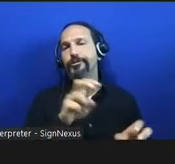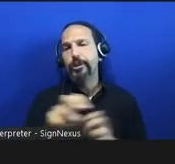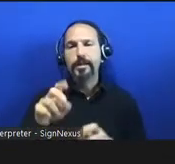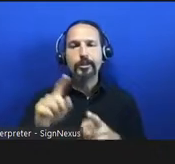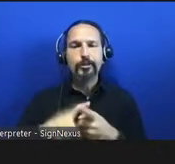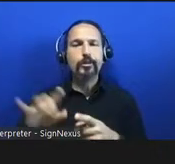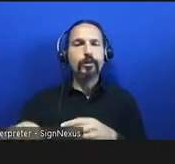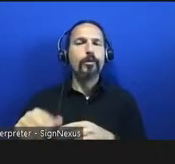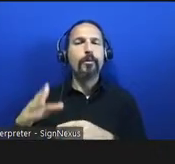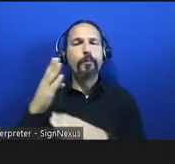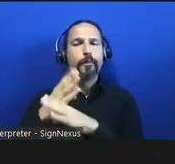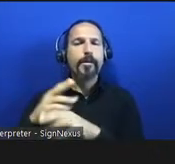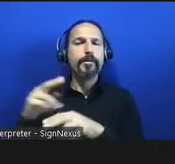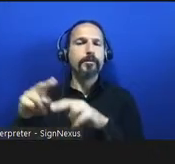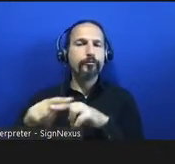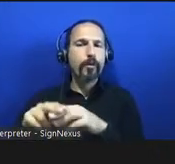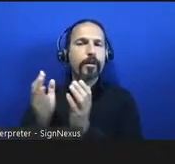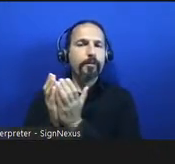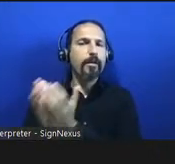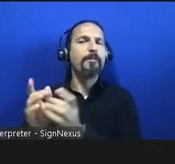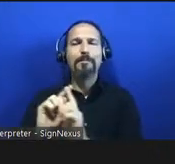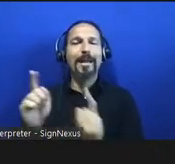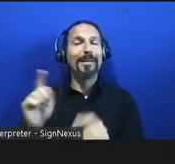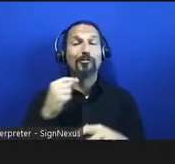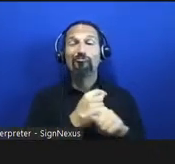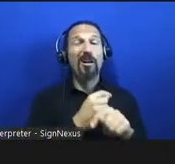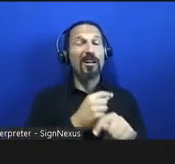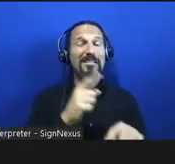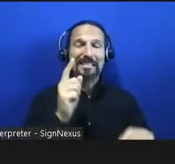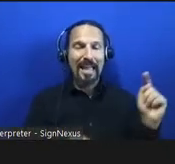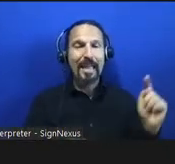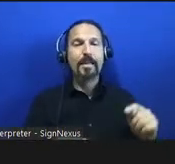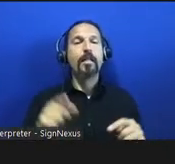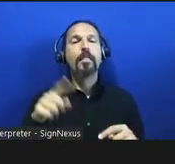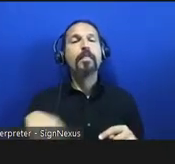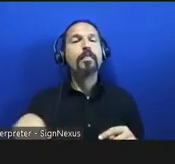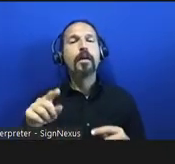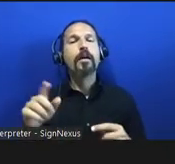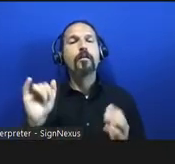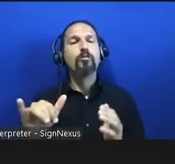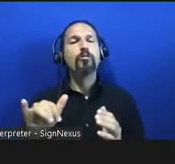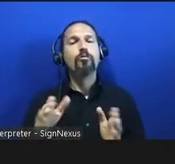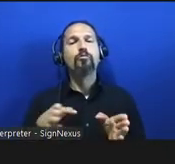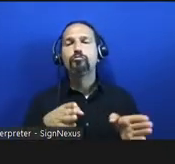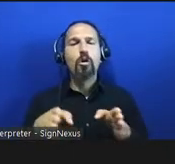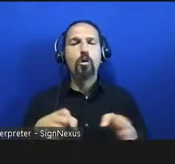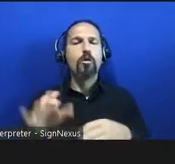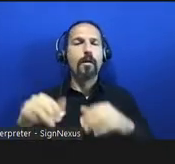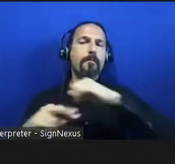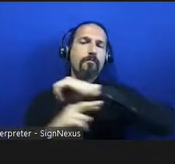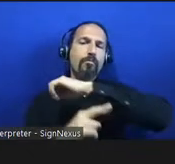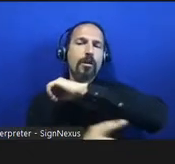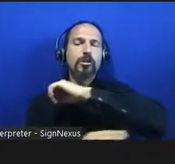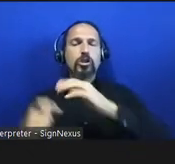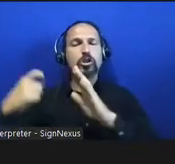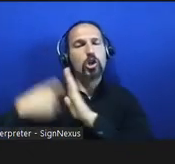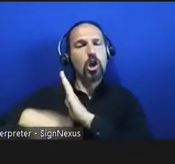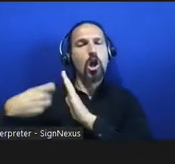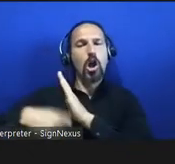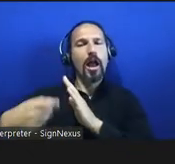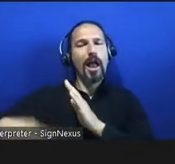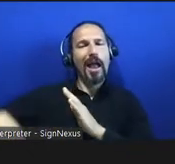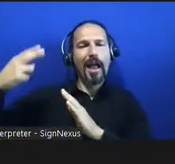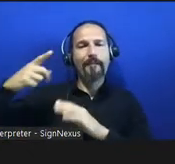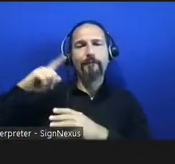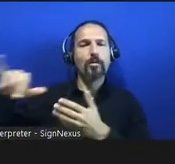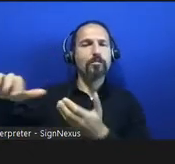but trucks cannot do this further though told Bridges roadways and tunnels typically charge higher tolls for trucks given